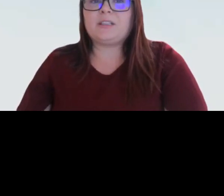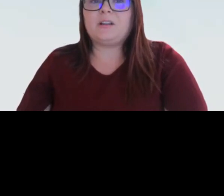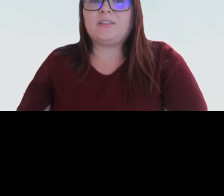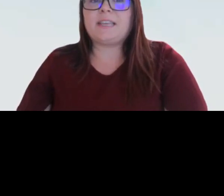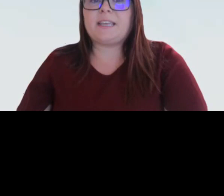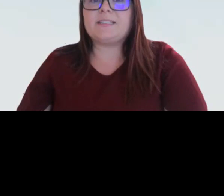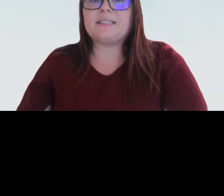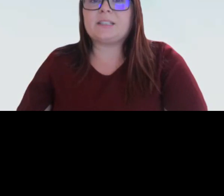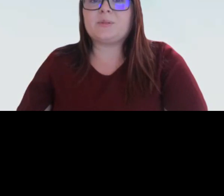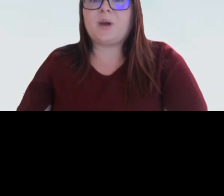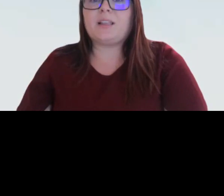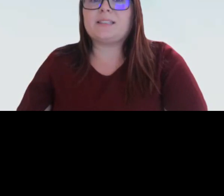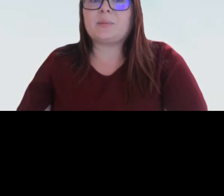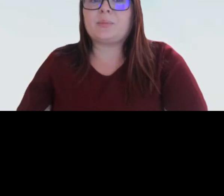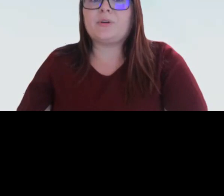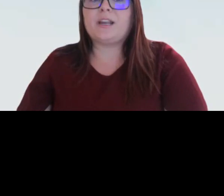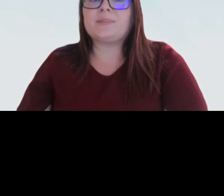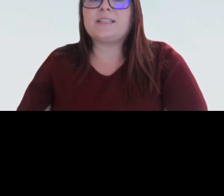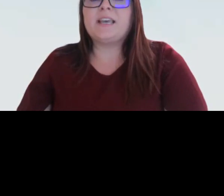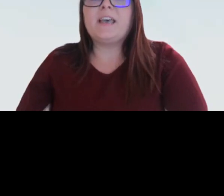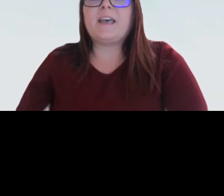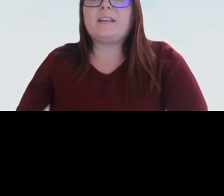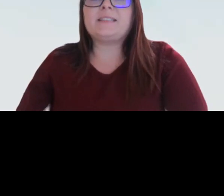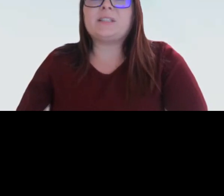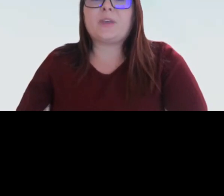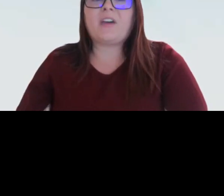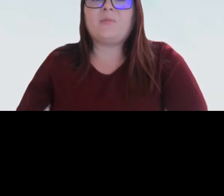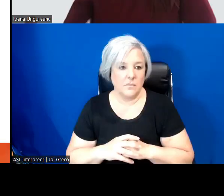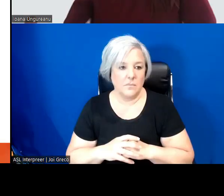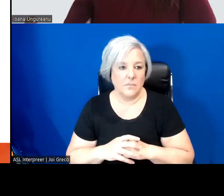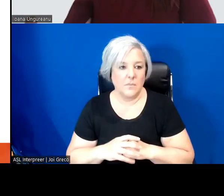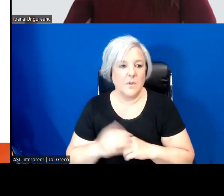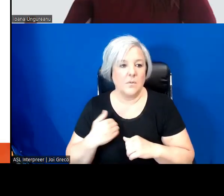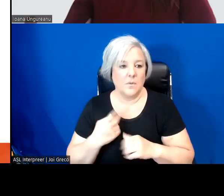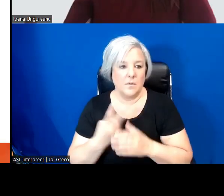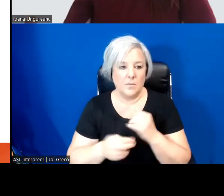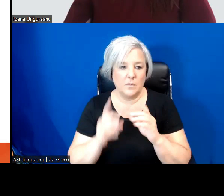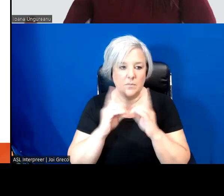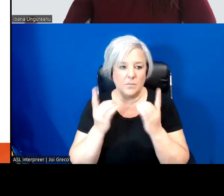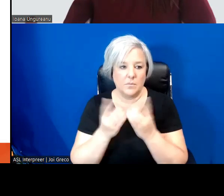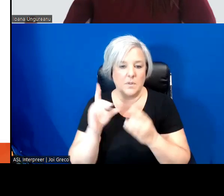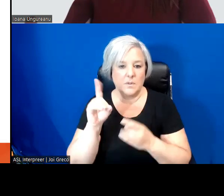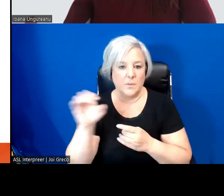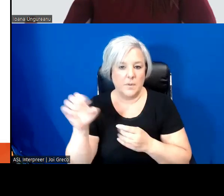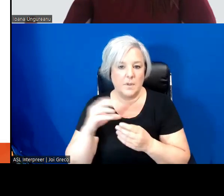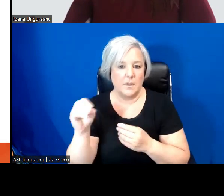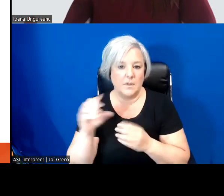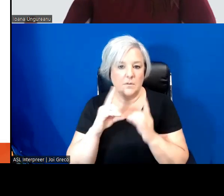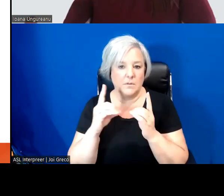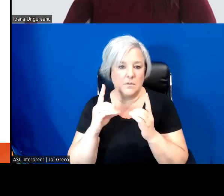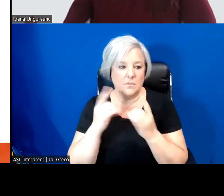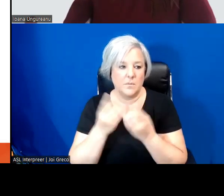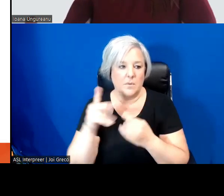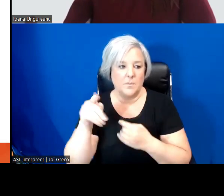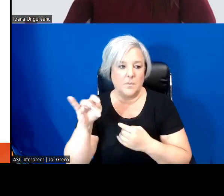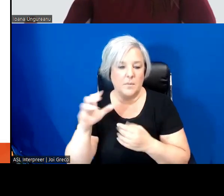youth mental health data, systems, policies, and programs. And since we have both Department of Education and Department of Public Health, we hope